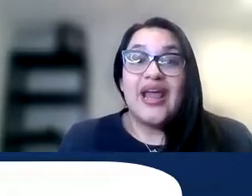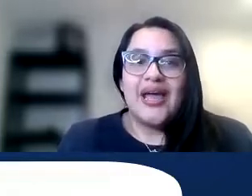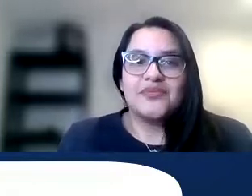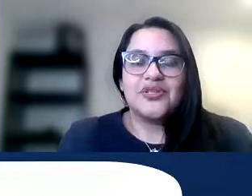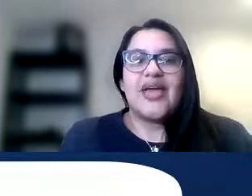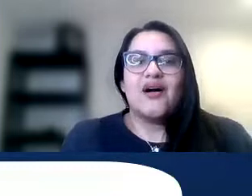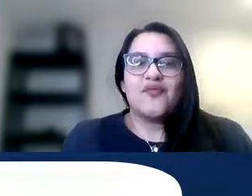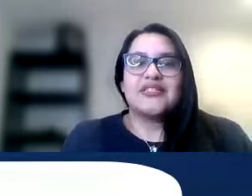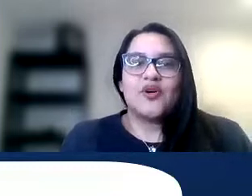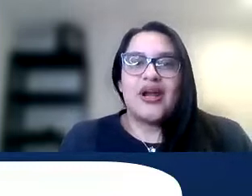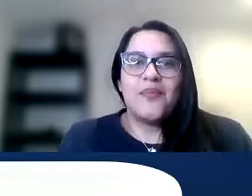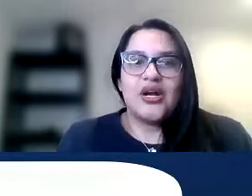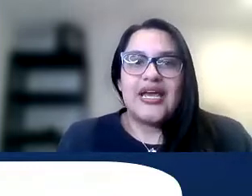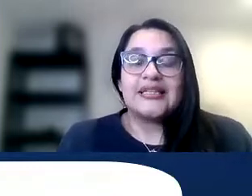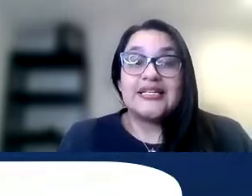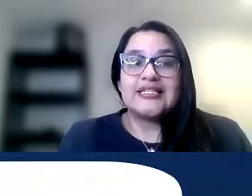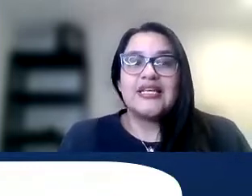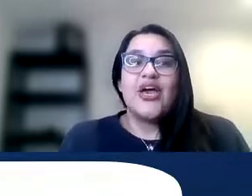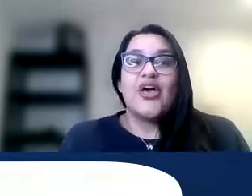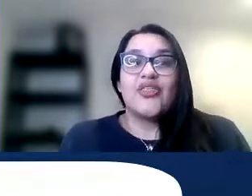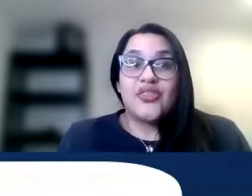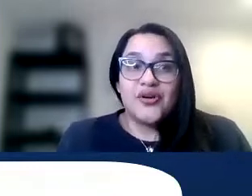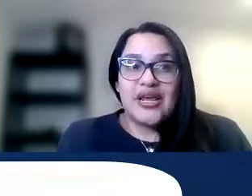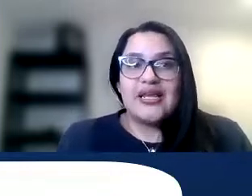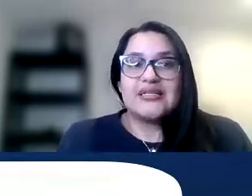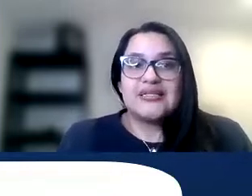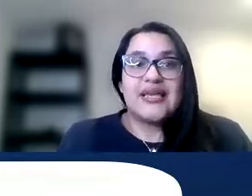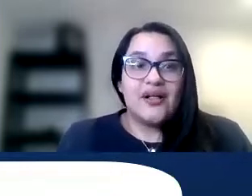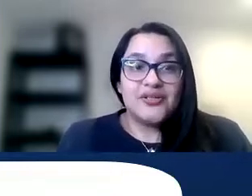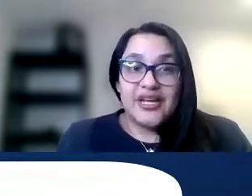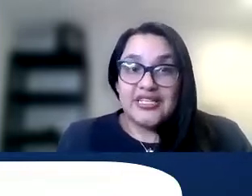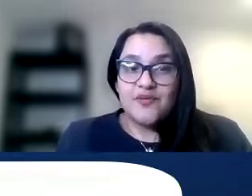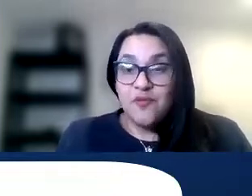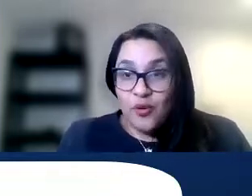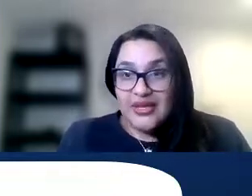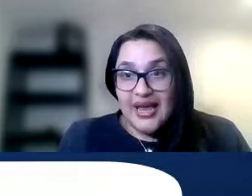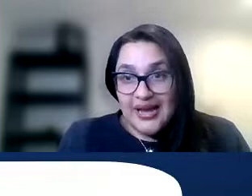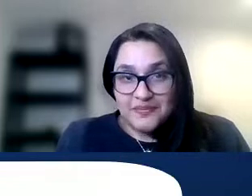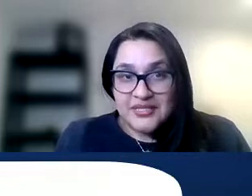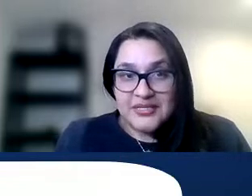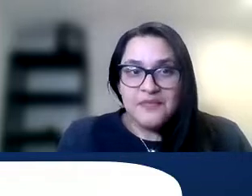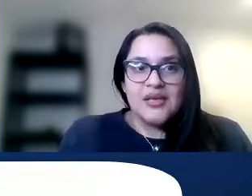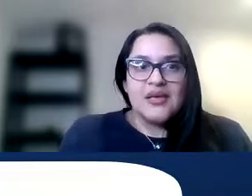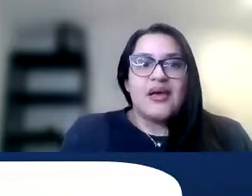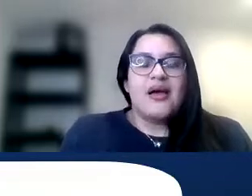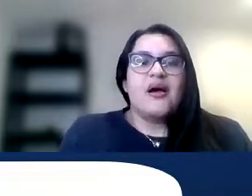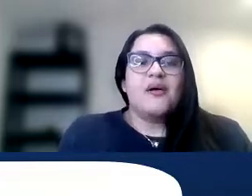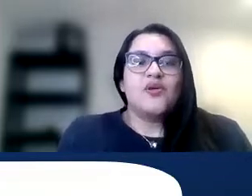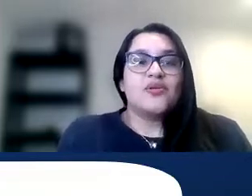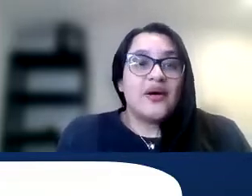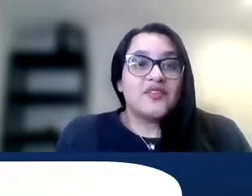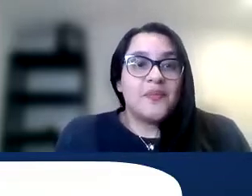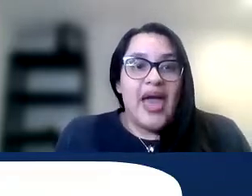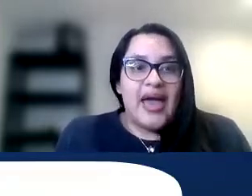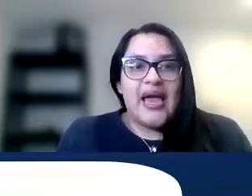your name to the California Democratic Party at least 30 calendar days before the ADEMs. You